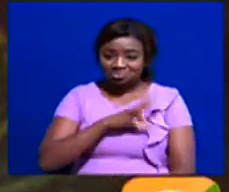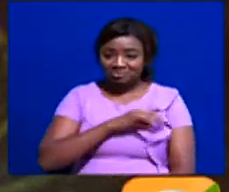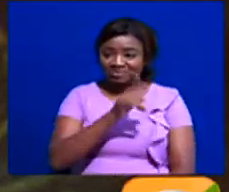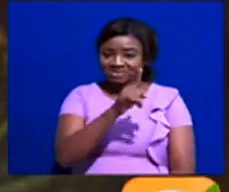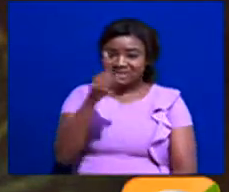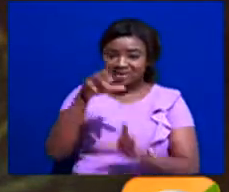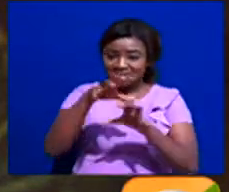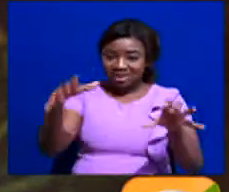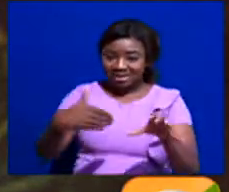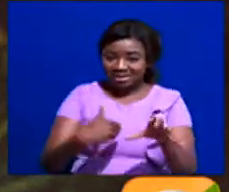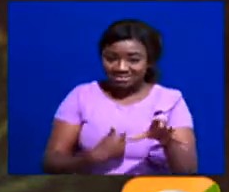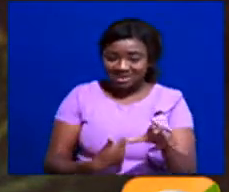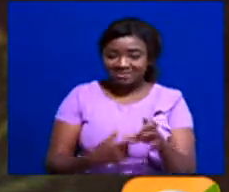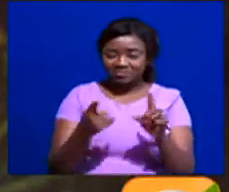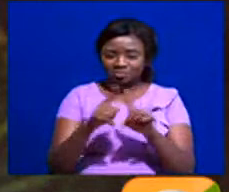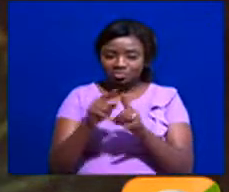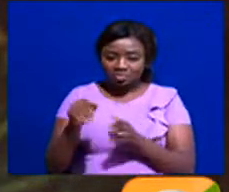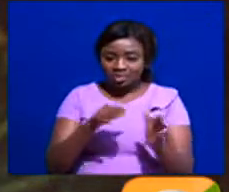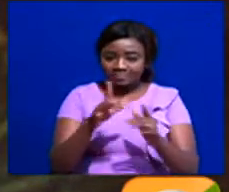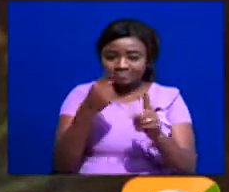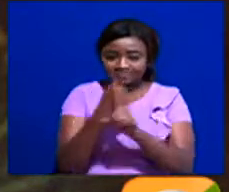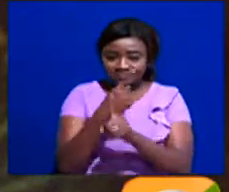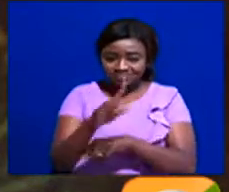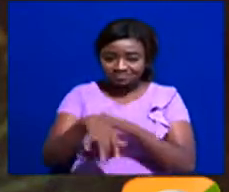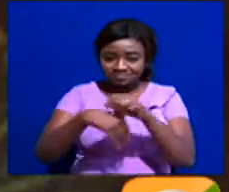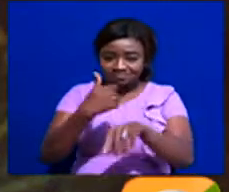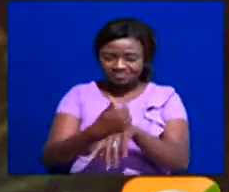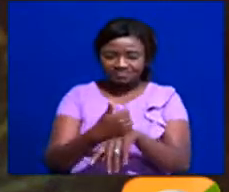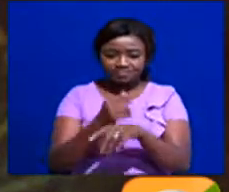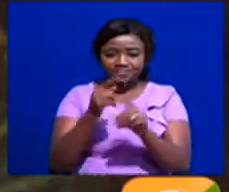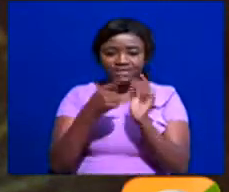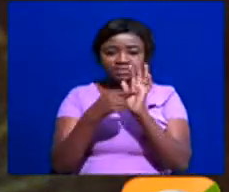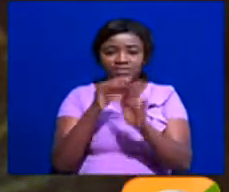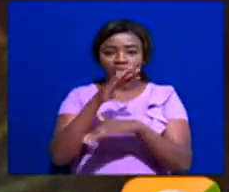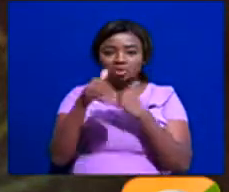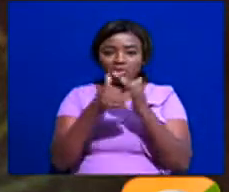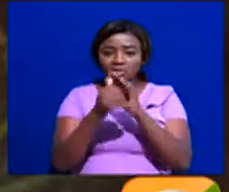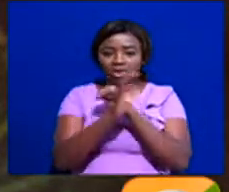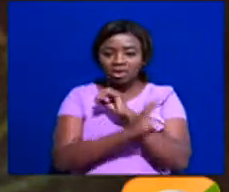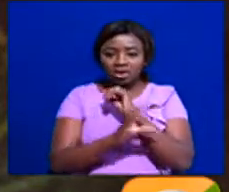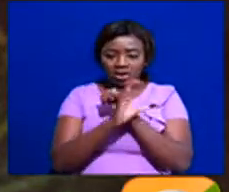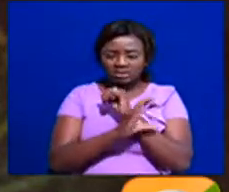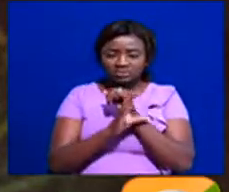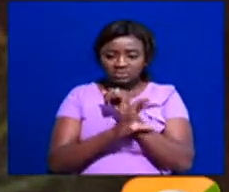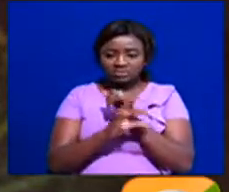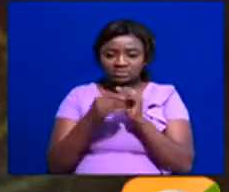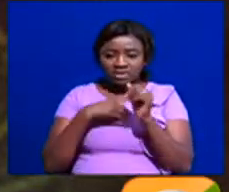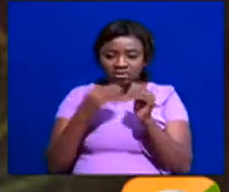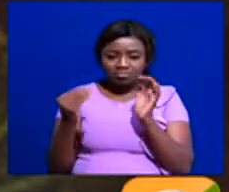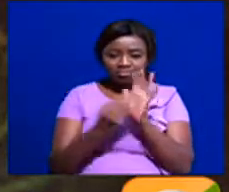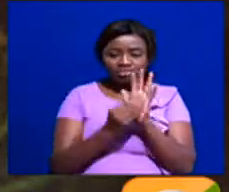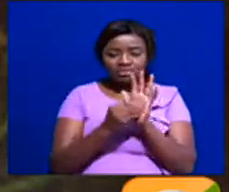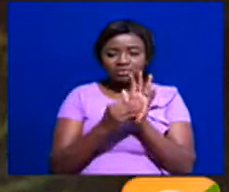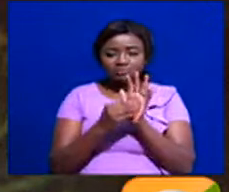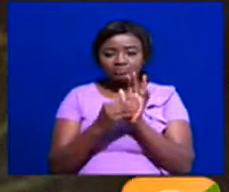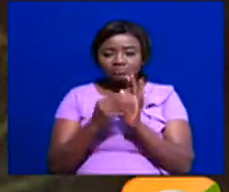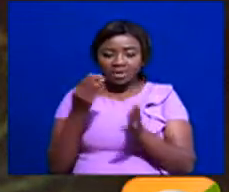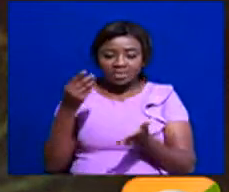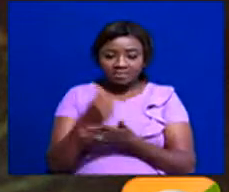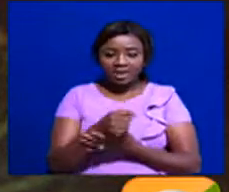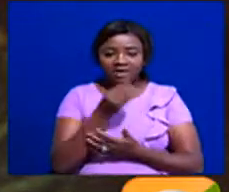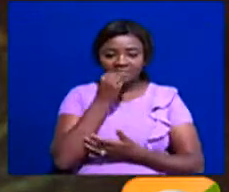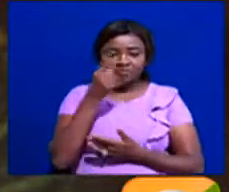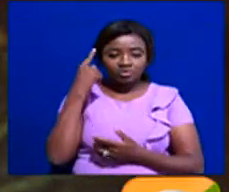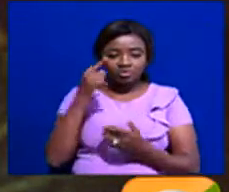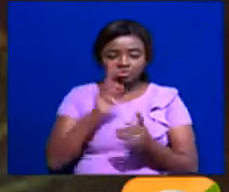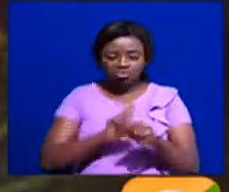many mechanisms that you could put in place. For example, all the countries has a procurement mechanism where they buy food for hospitals, for